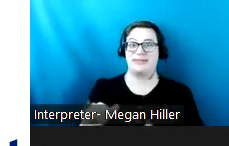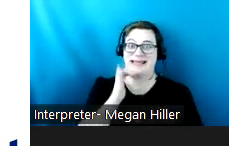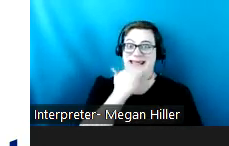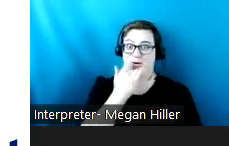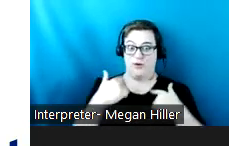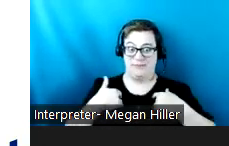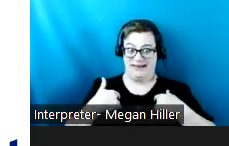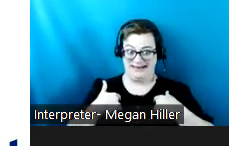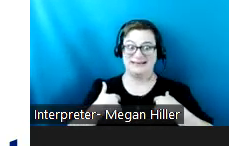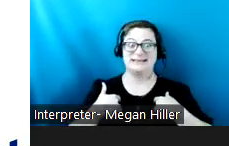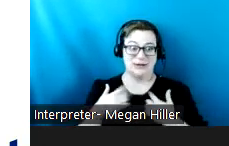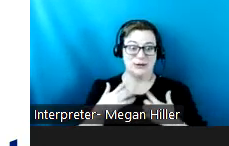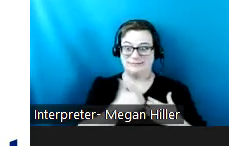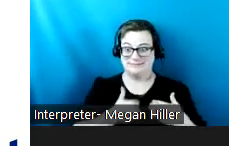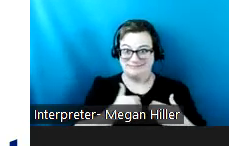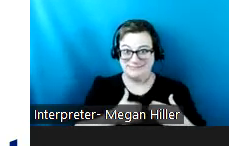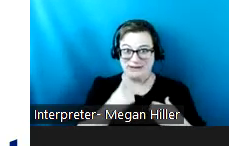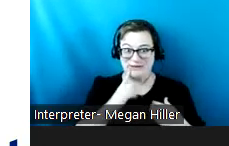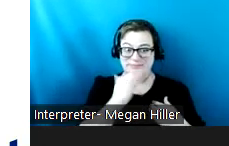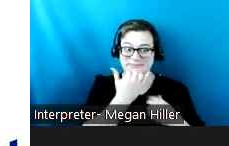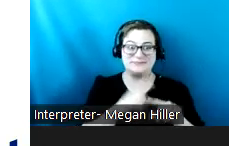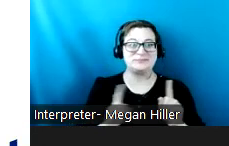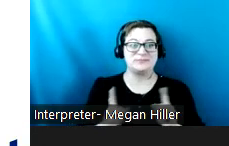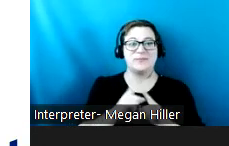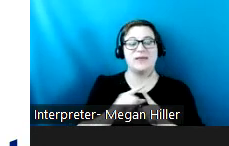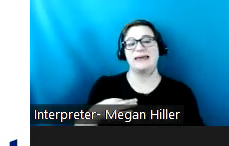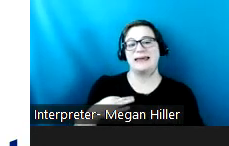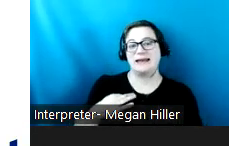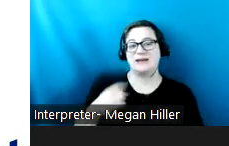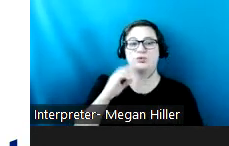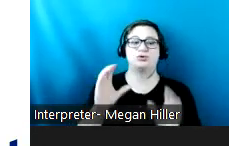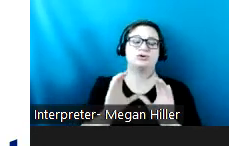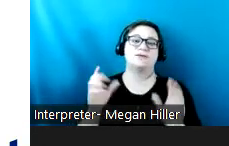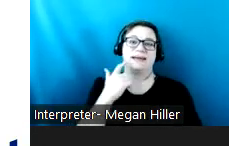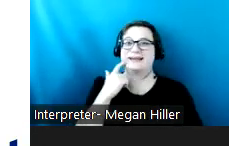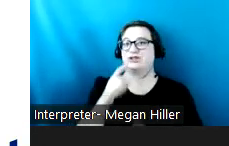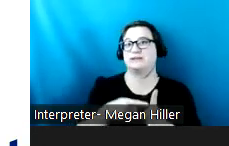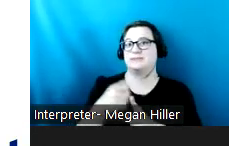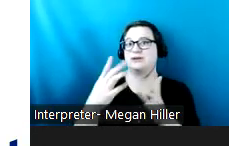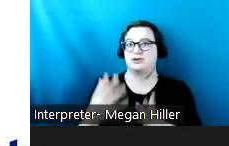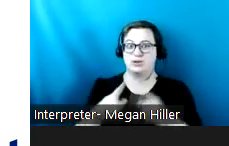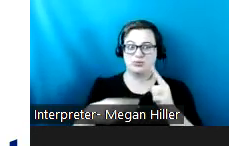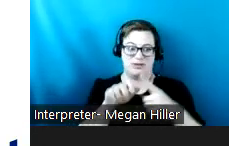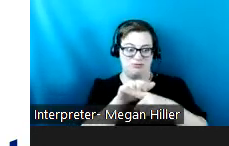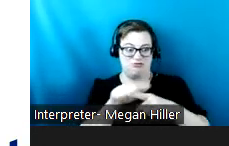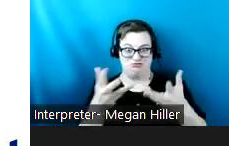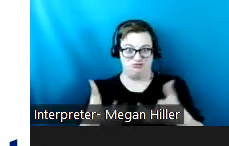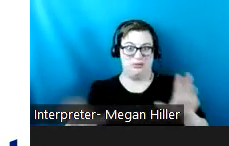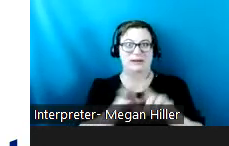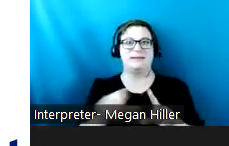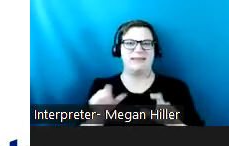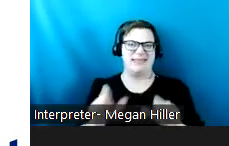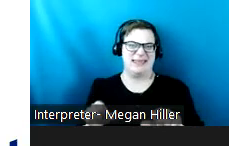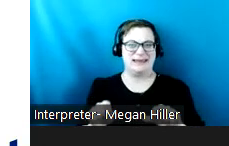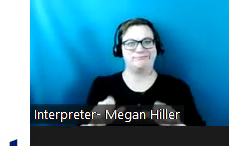the inconvenience there. Candidates or certified addiction specialists as they are trained and able to determine when that clinical necessity would end for